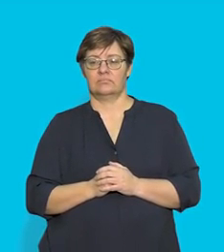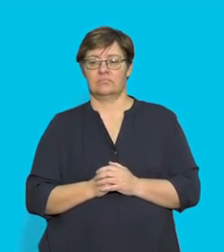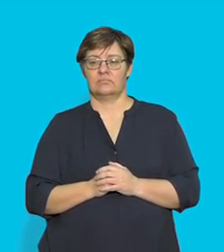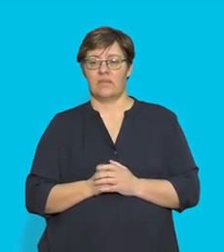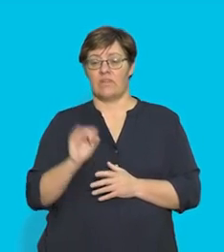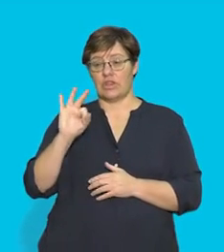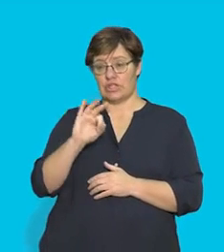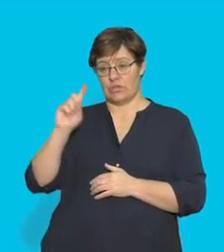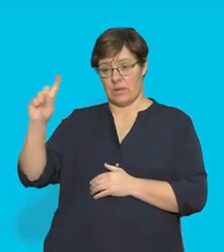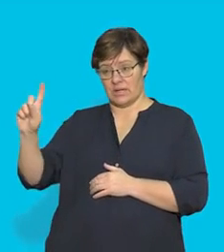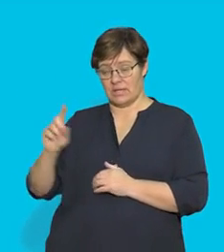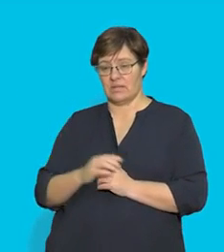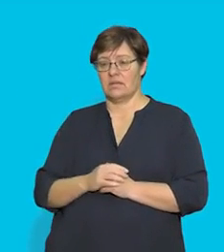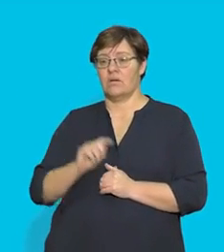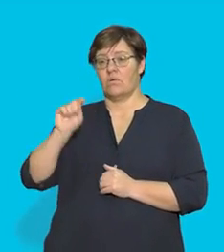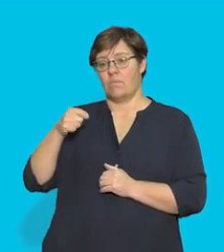here